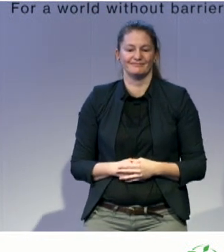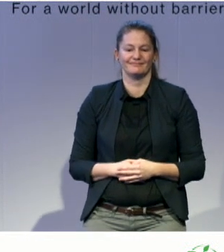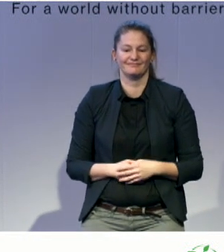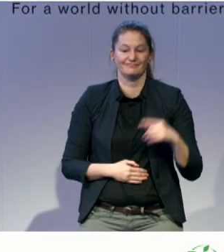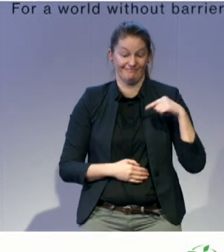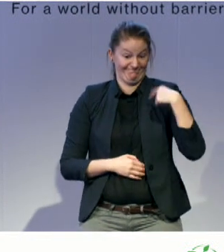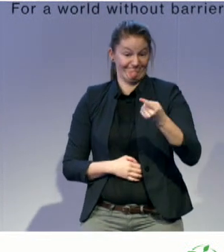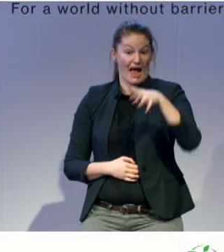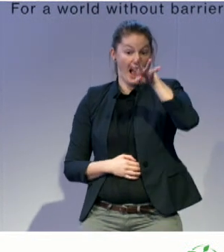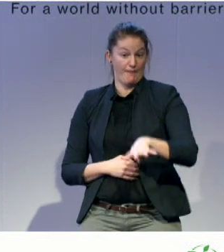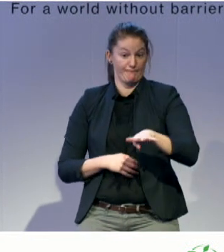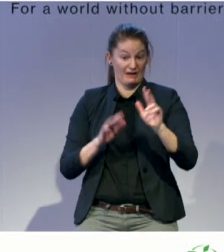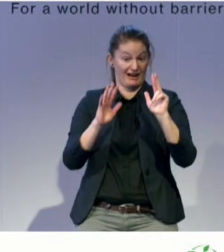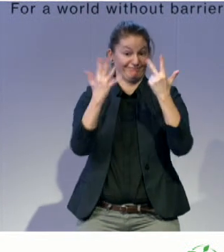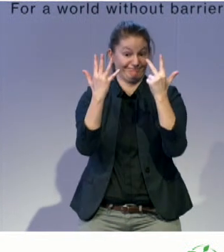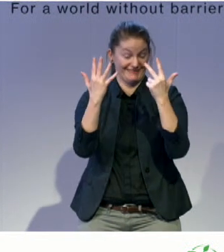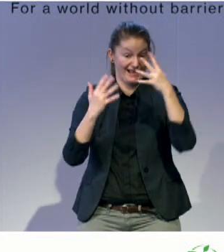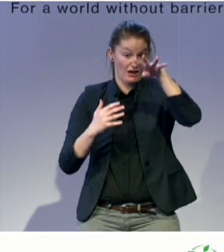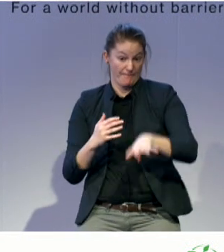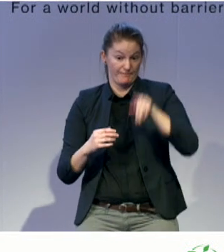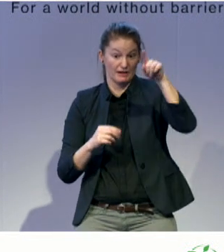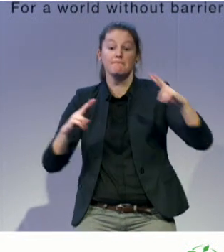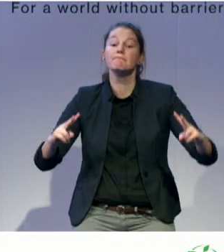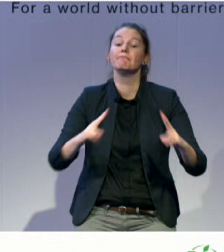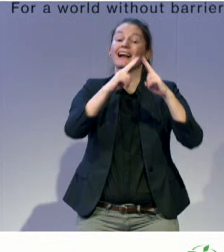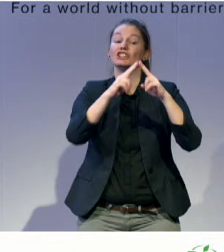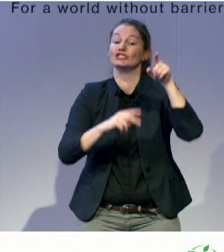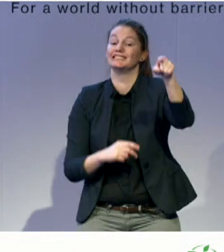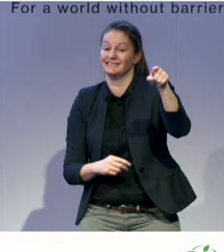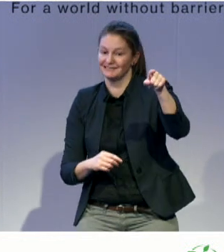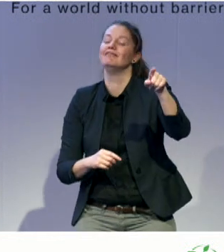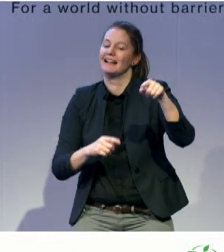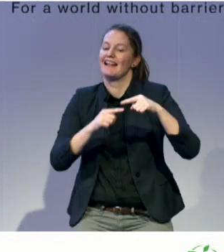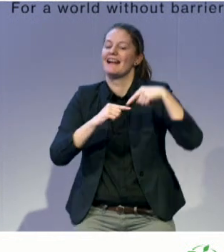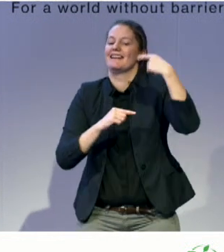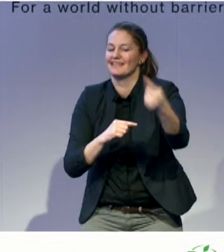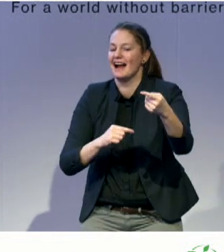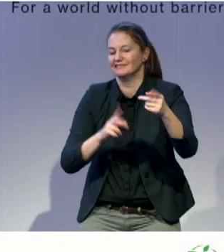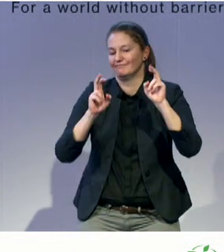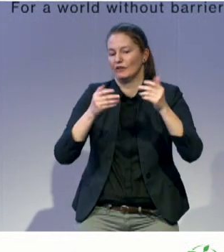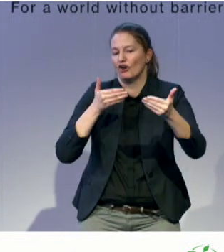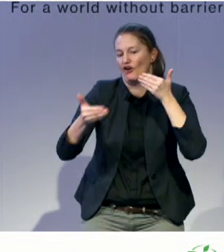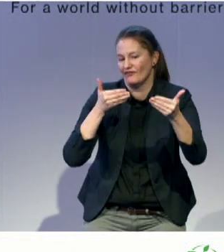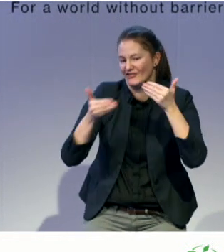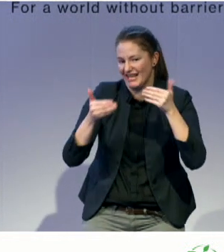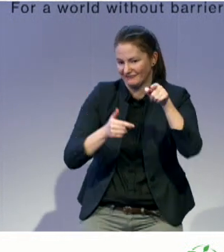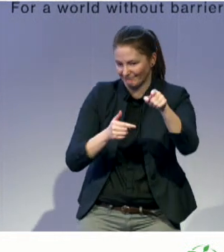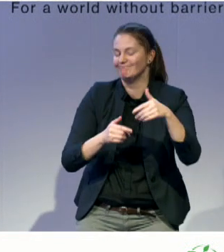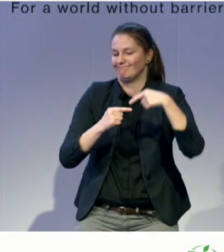accelerate, speed up the employment of persons with disabilities in competitive, integrated employment